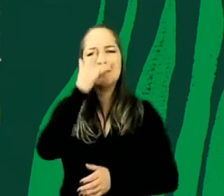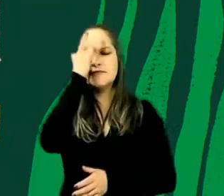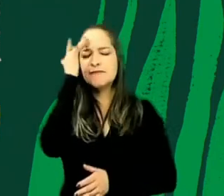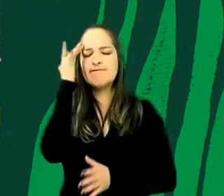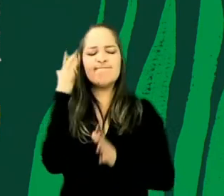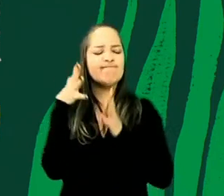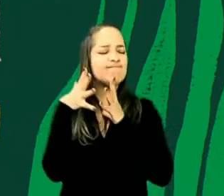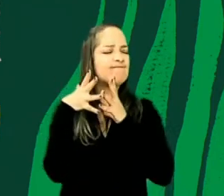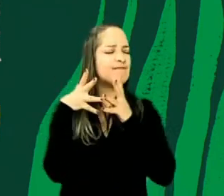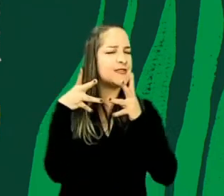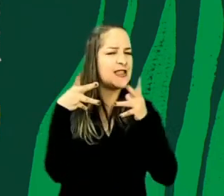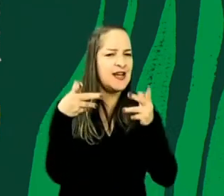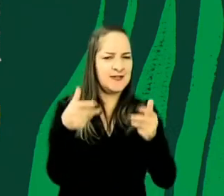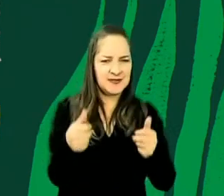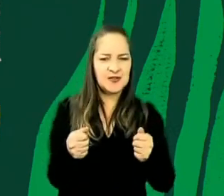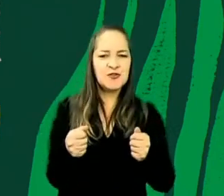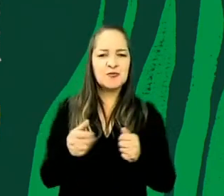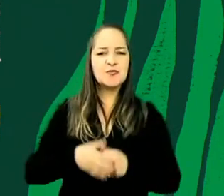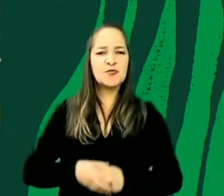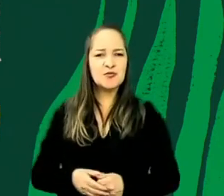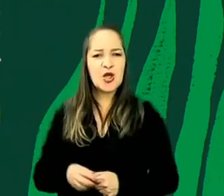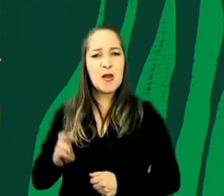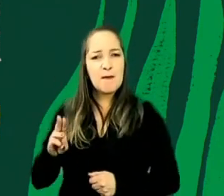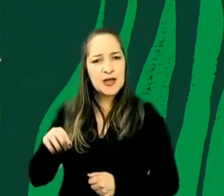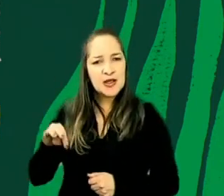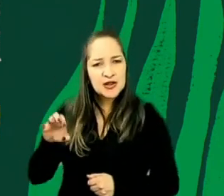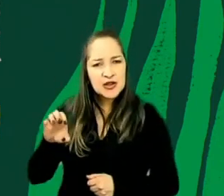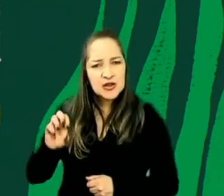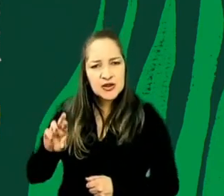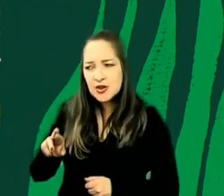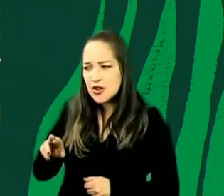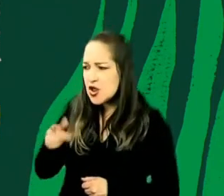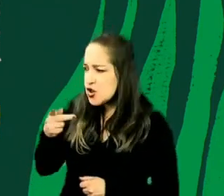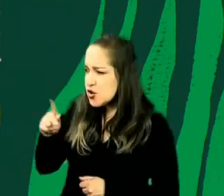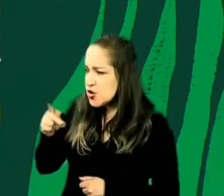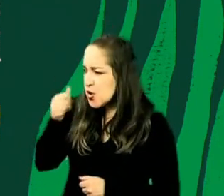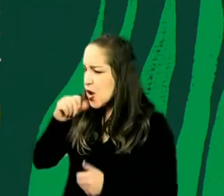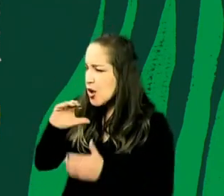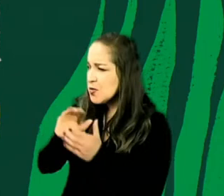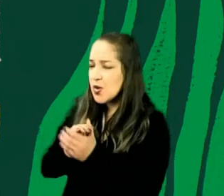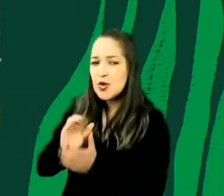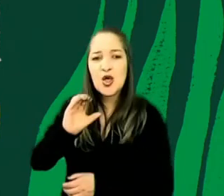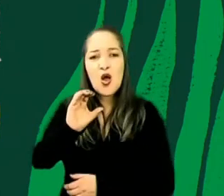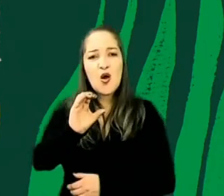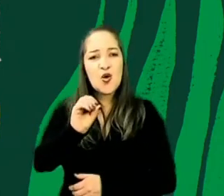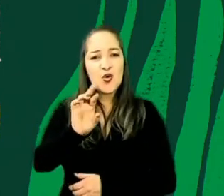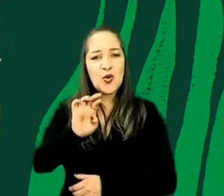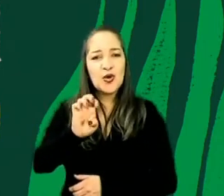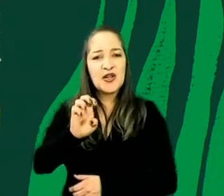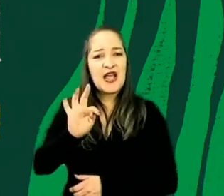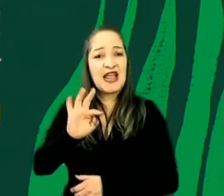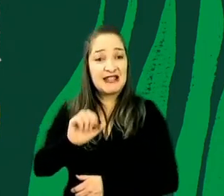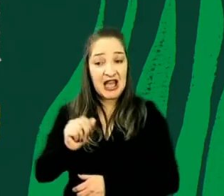his wife, Coretta, were great people. Yeah, I should just sing out her name a little more,